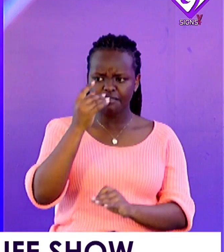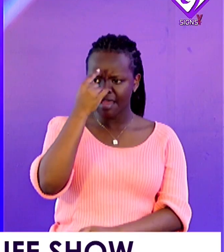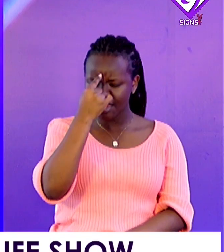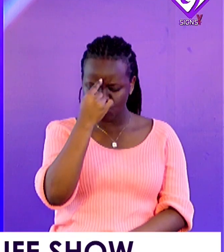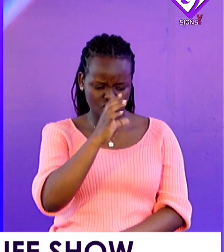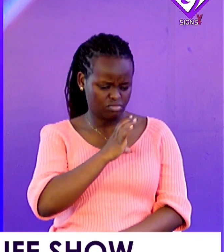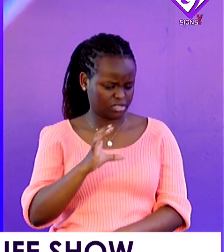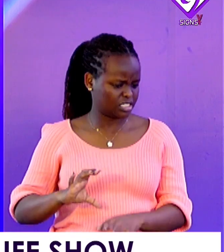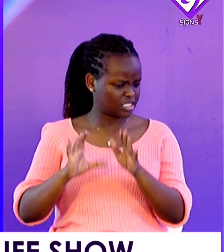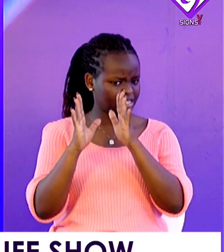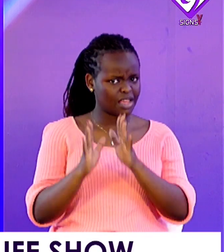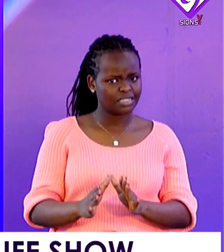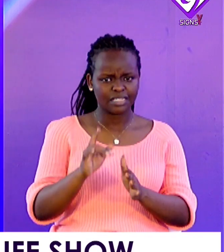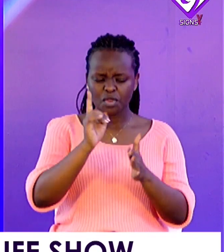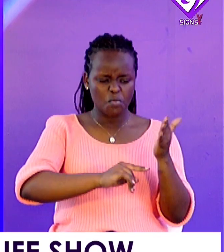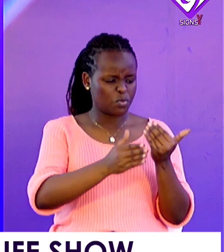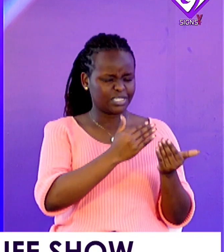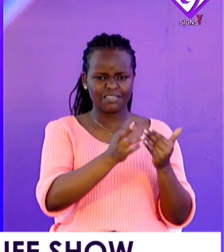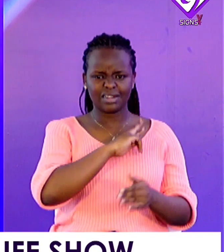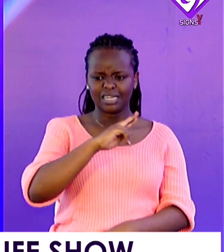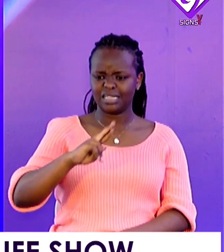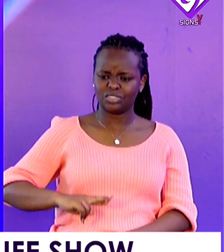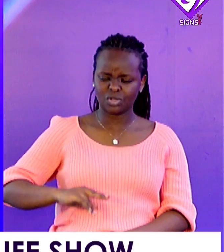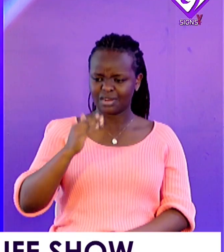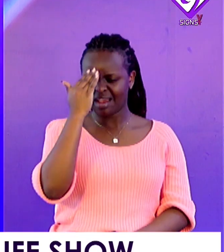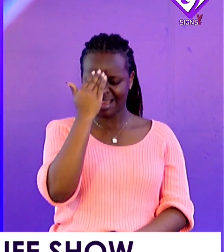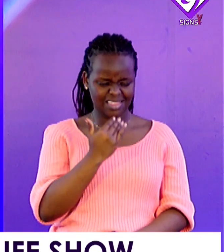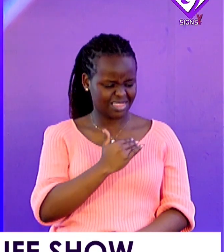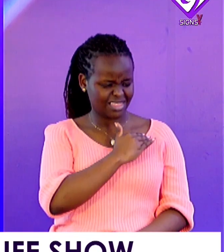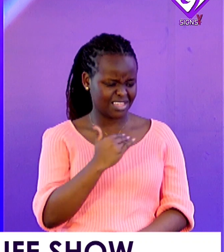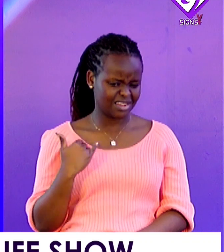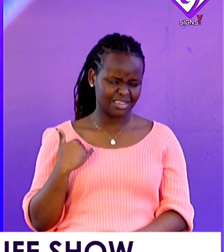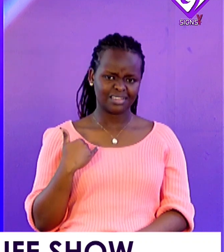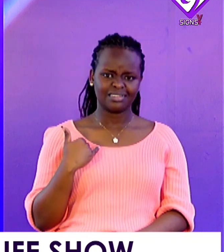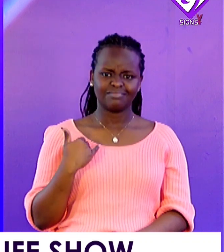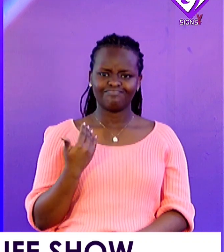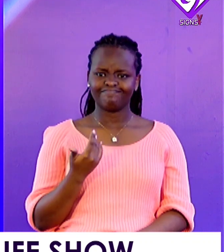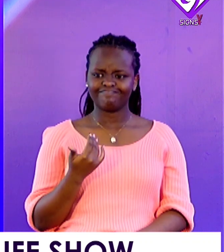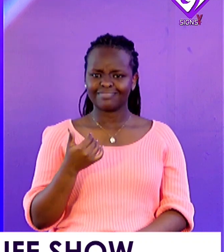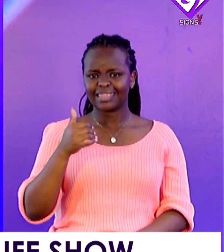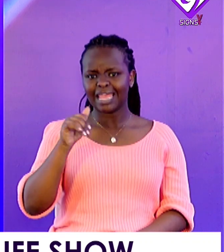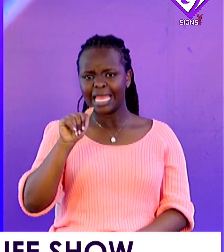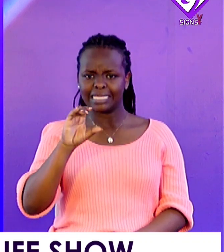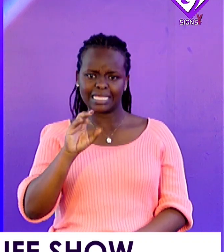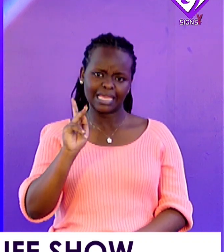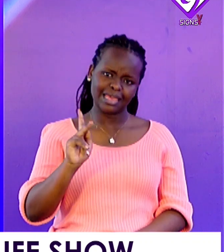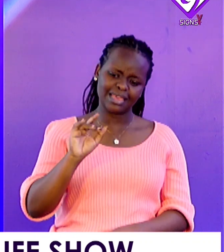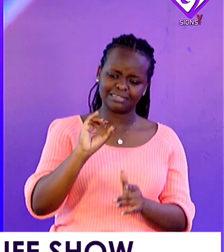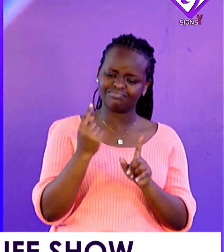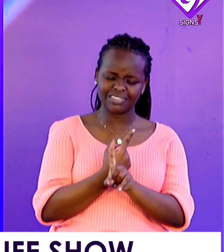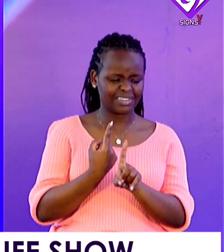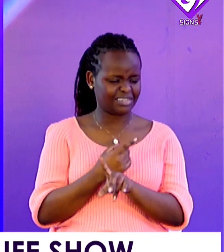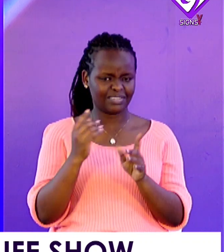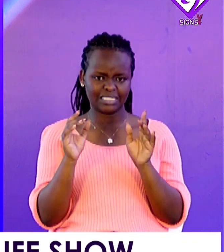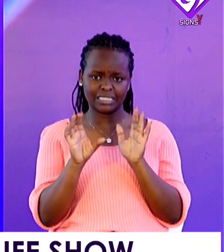Christianity, whichever denomination you go to, whether it's Catholic or Pentecostal, Protestant, there is some form of